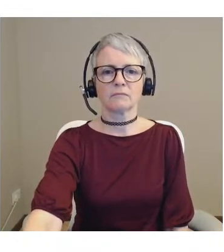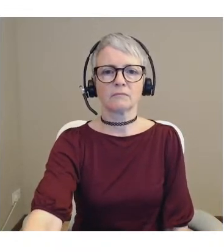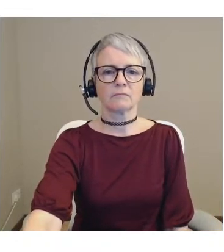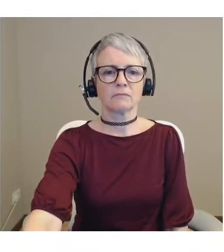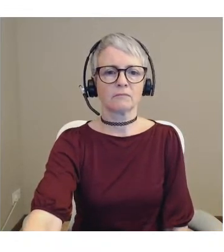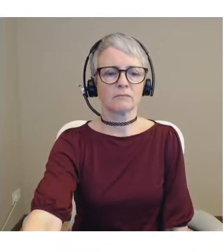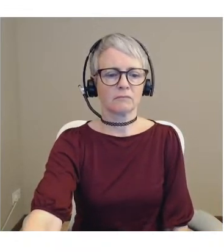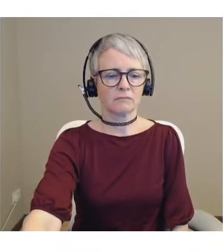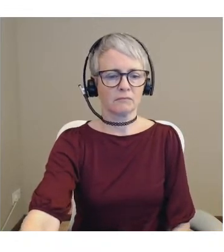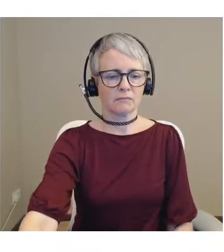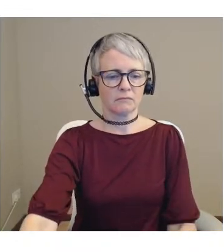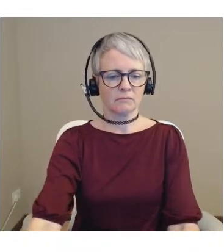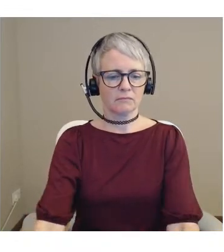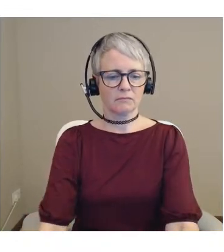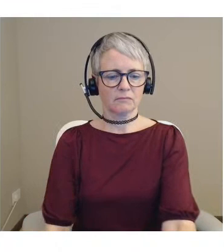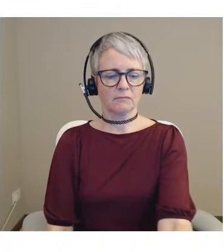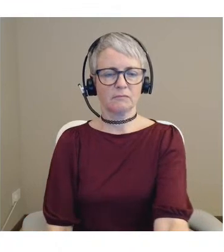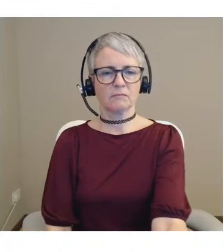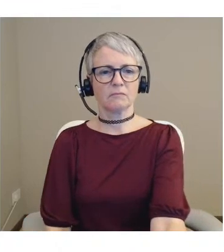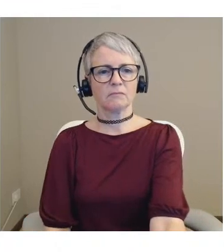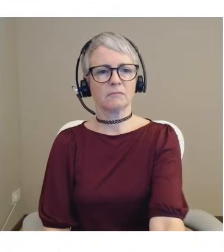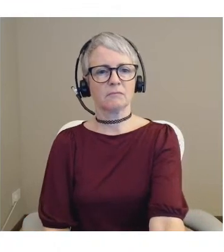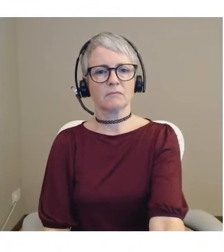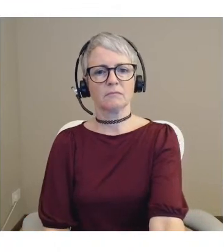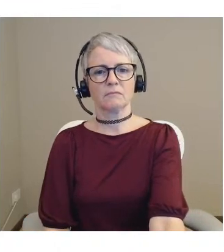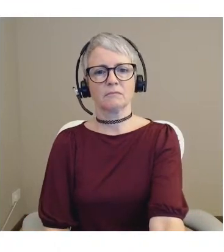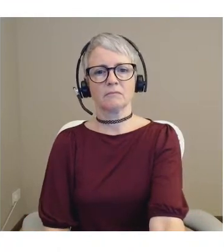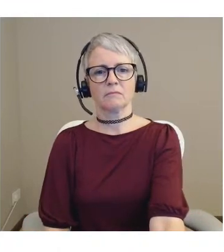be coming next in your